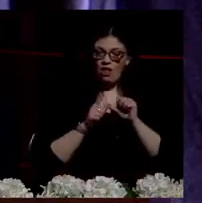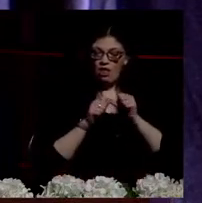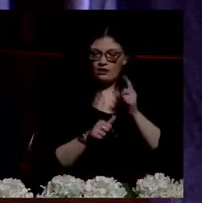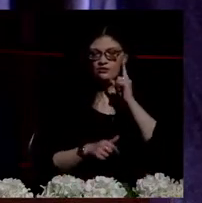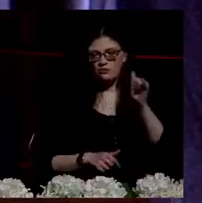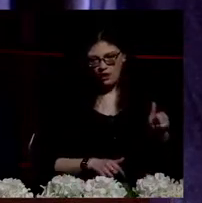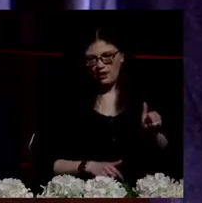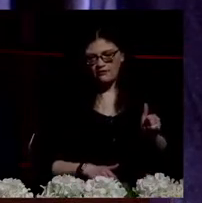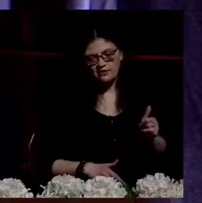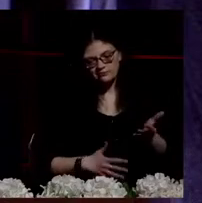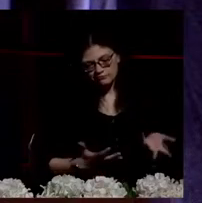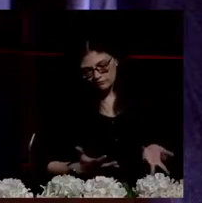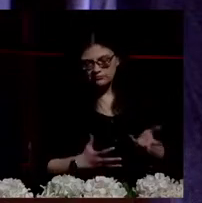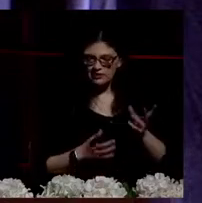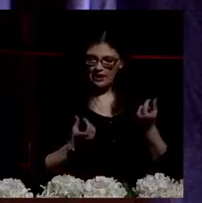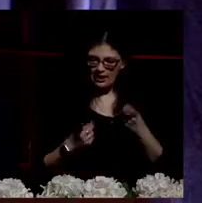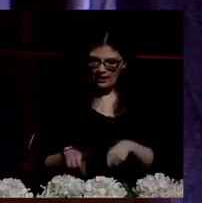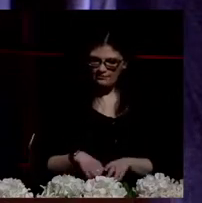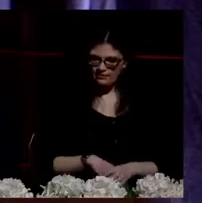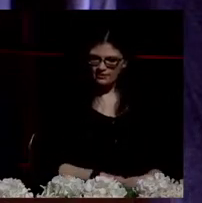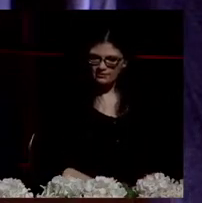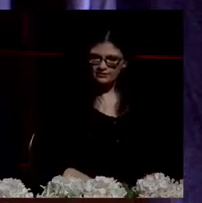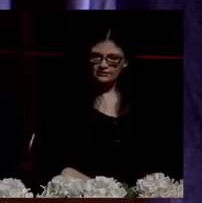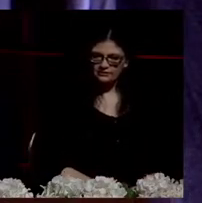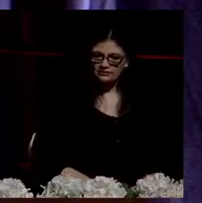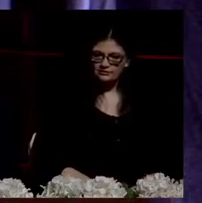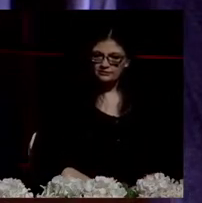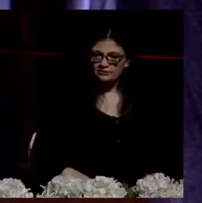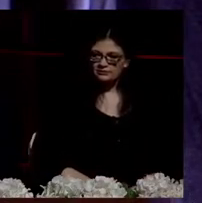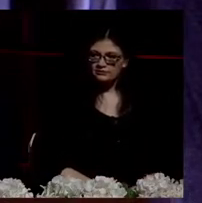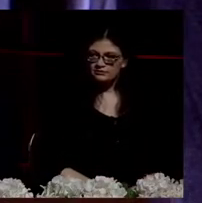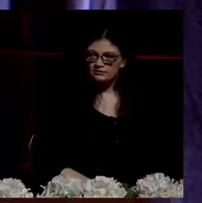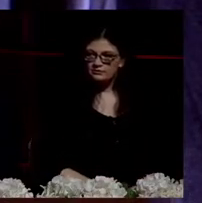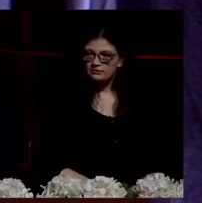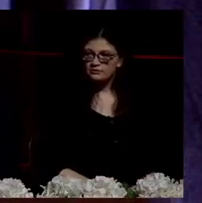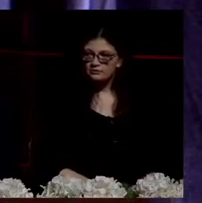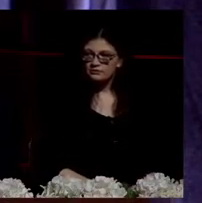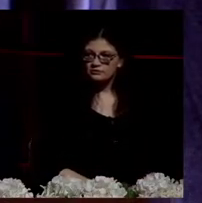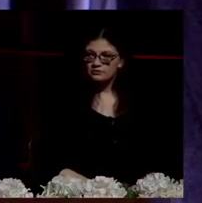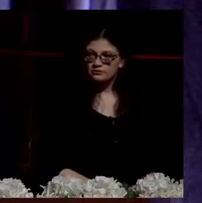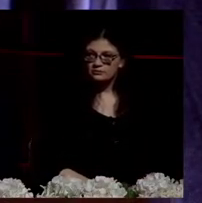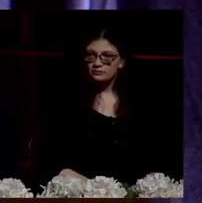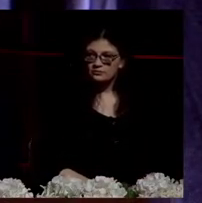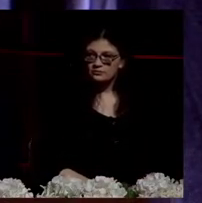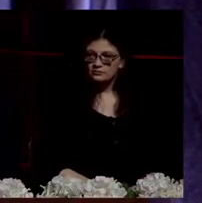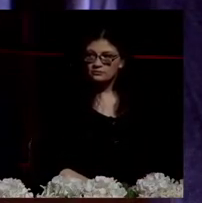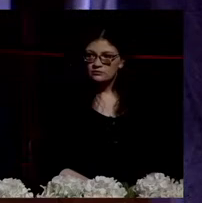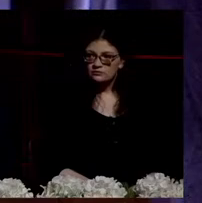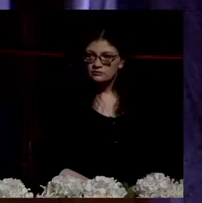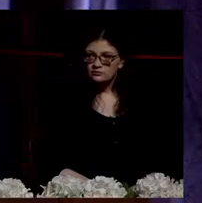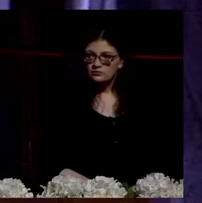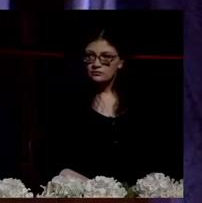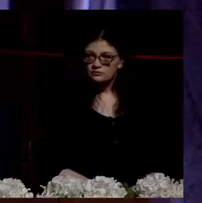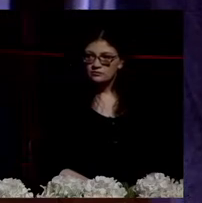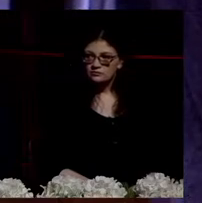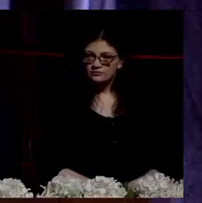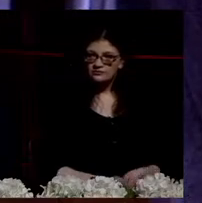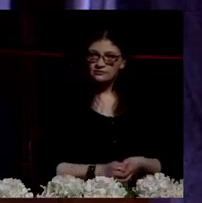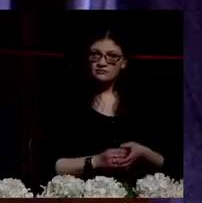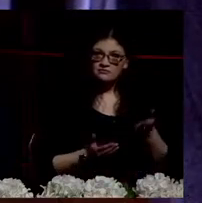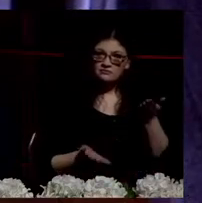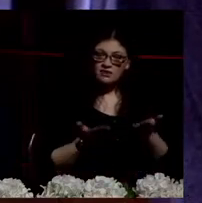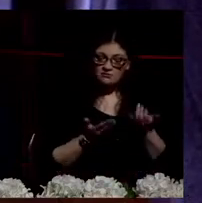today will one day be people you wonder what happened to. Things you have now will someday be things you can't recall the location